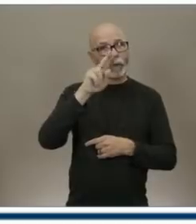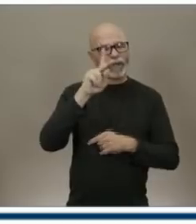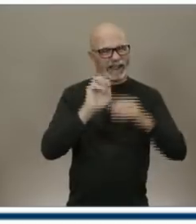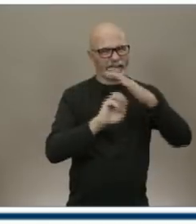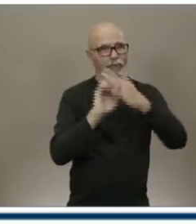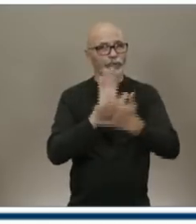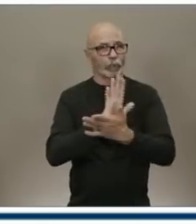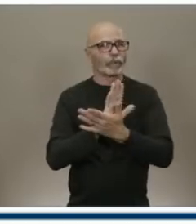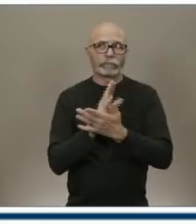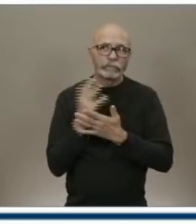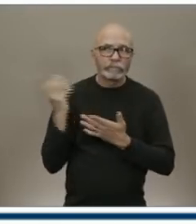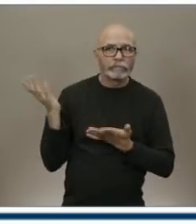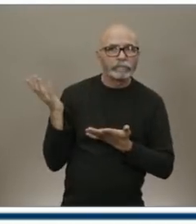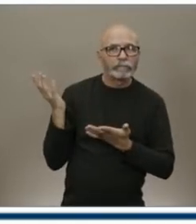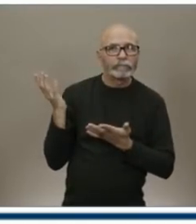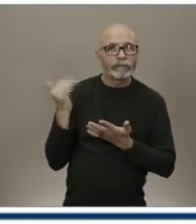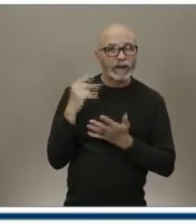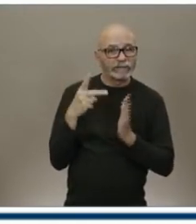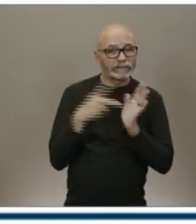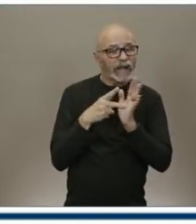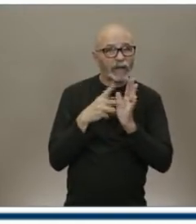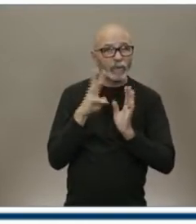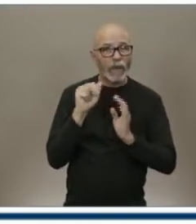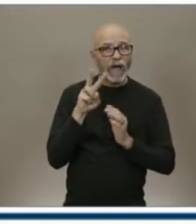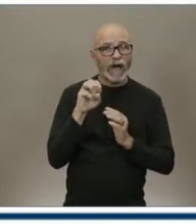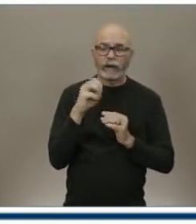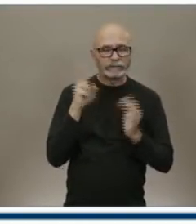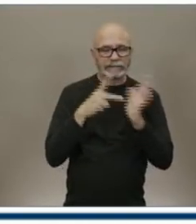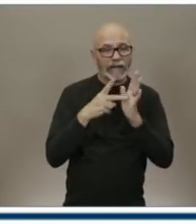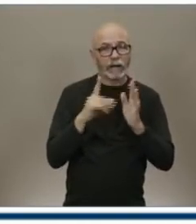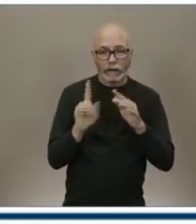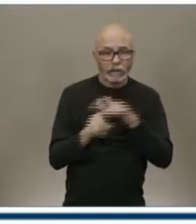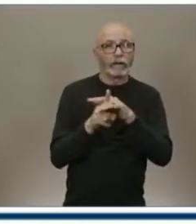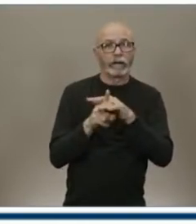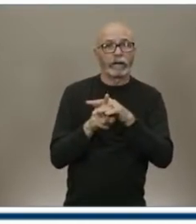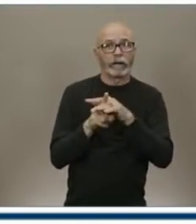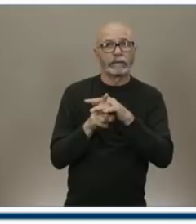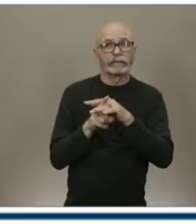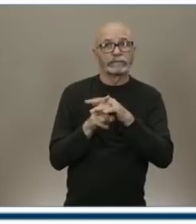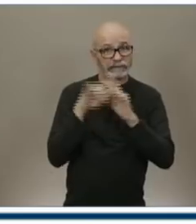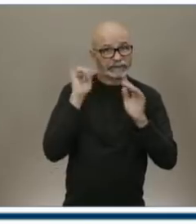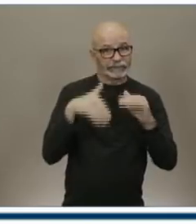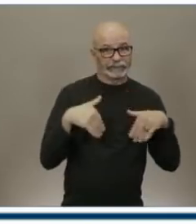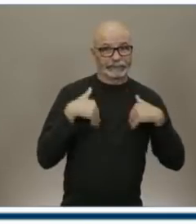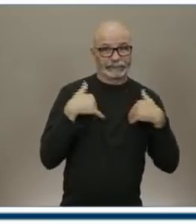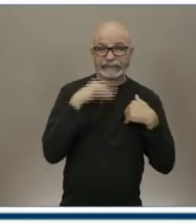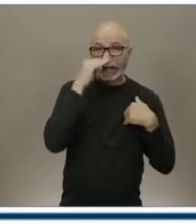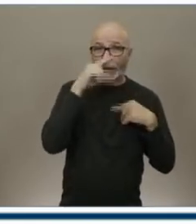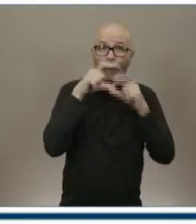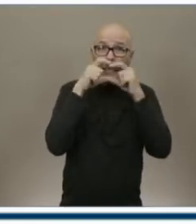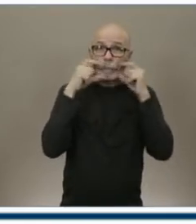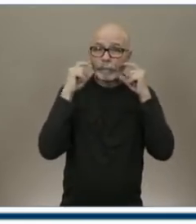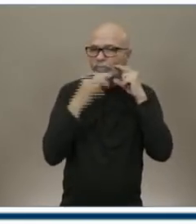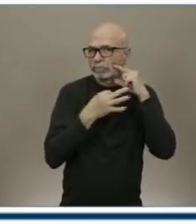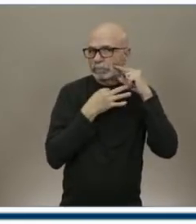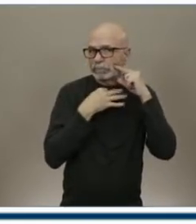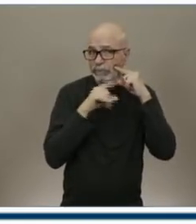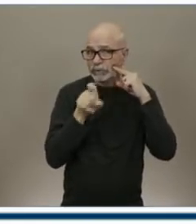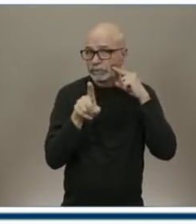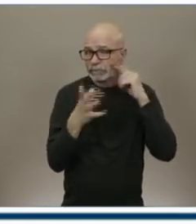wearing masks in school? So we continue to look at that at a national level. The evidence continues to be